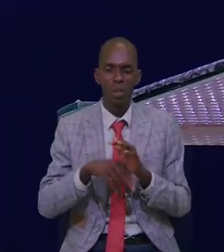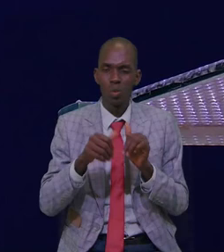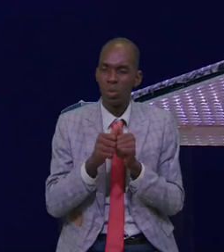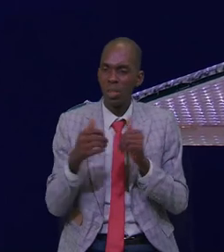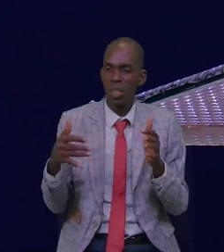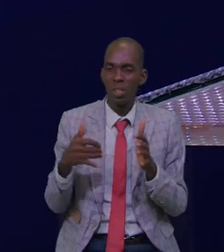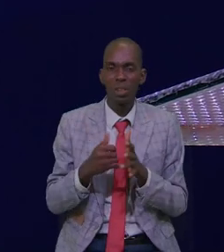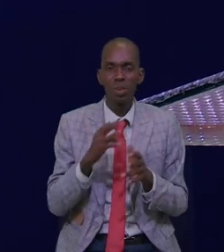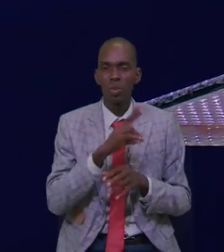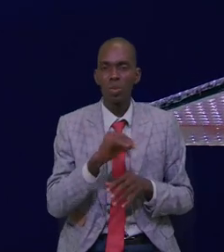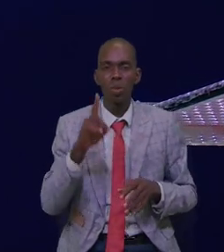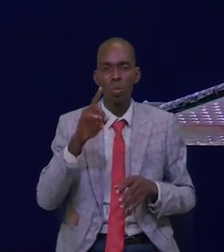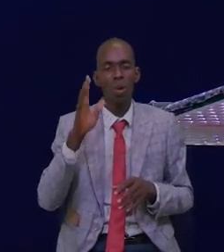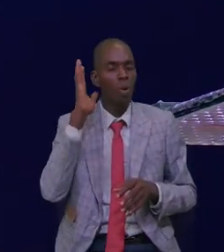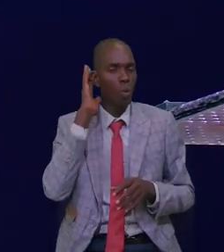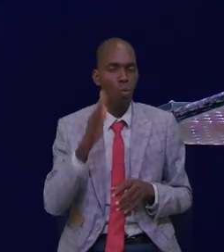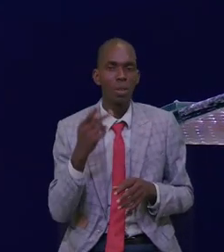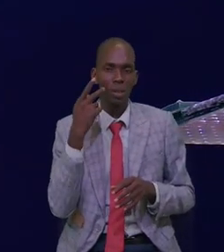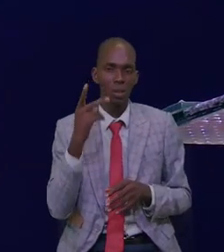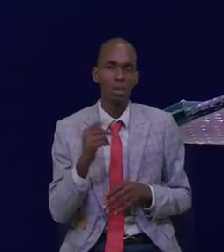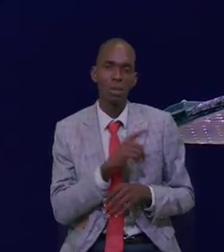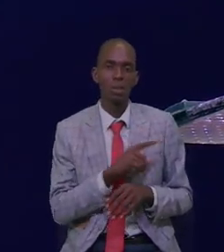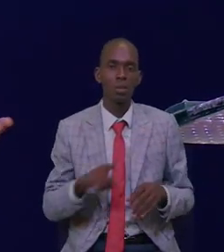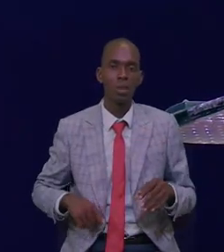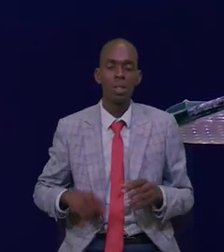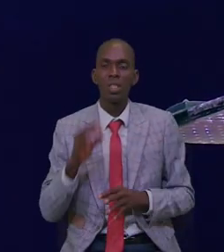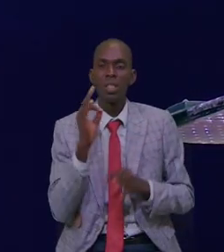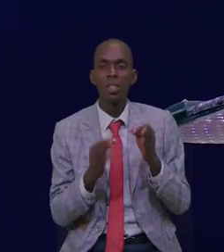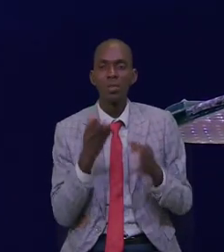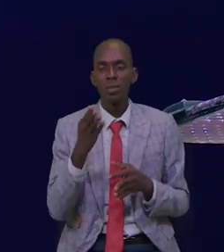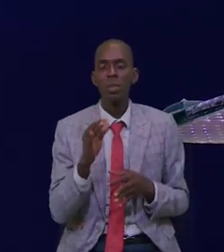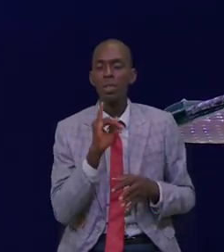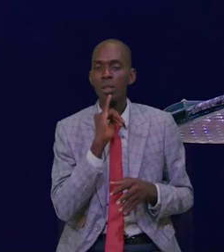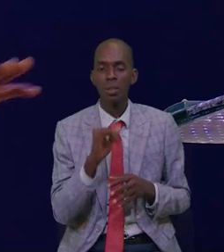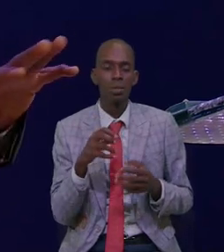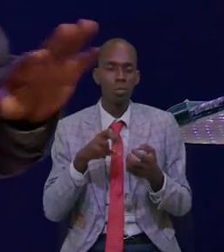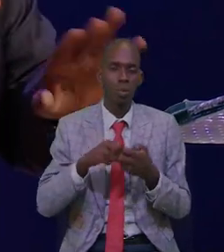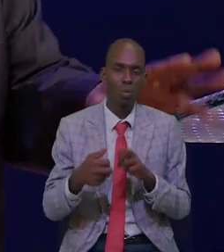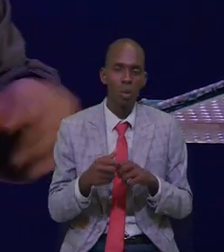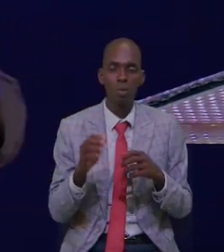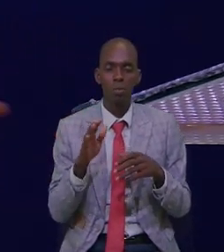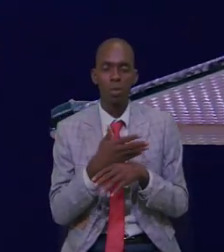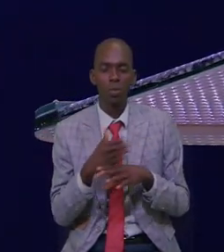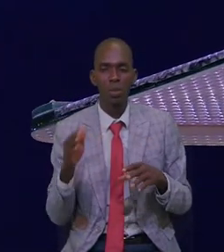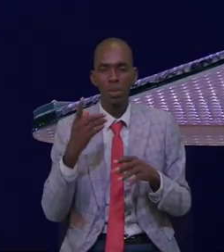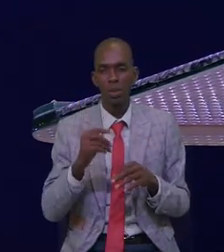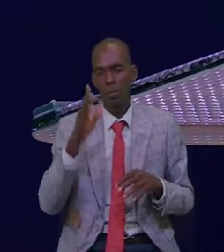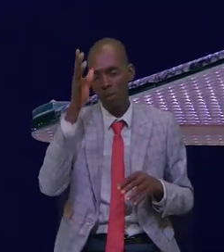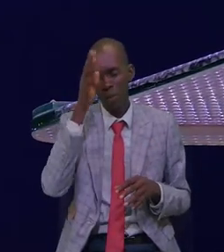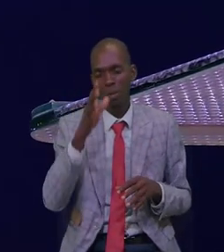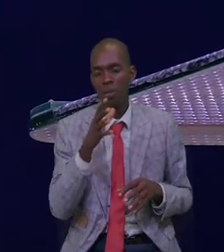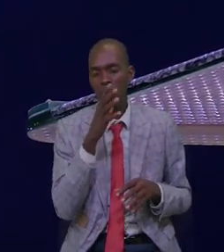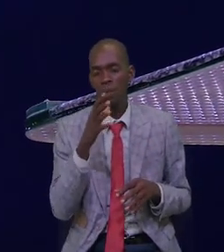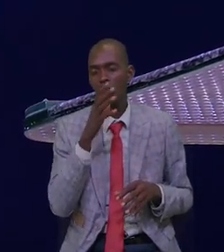rat relationship in the home, between husband and wife, between parents and children, this is the time to hands